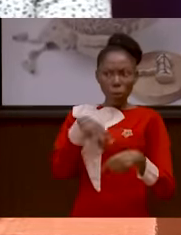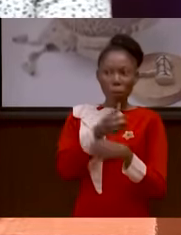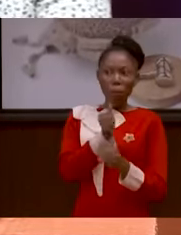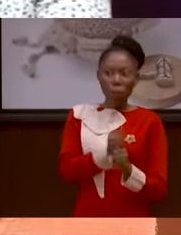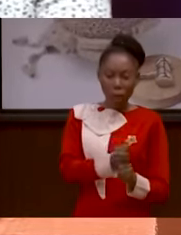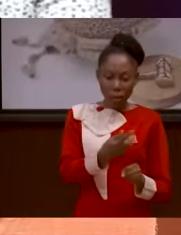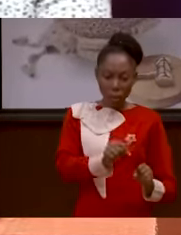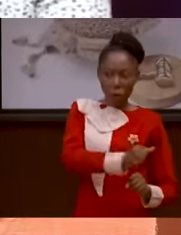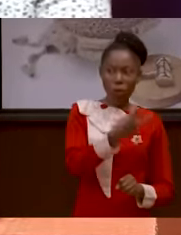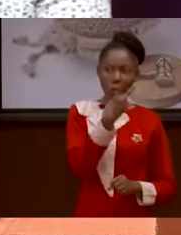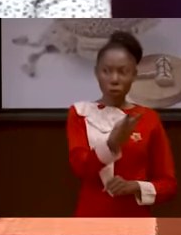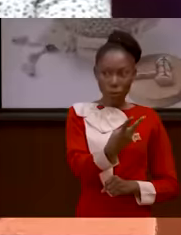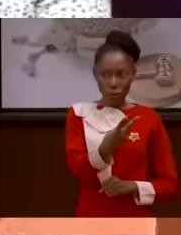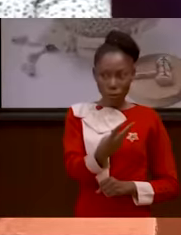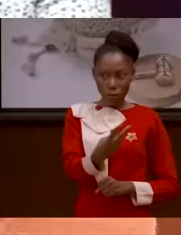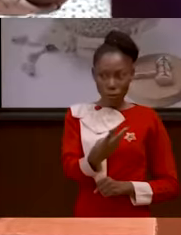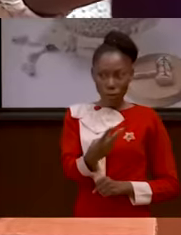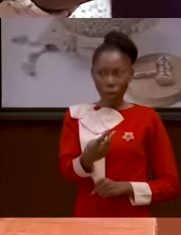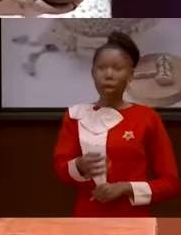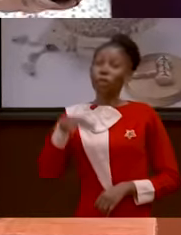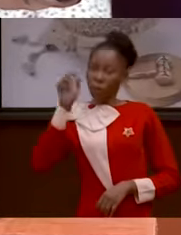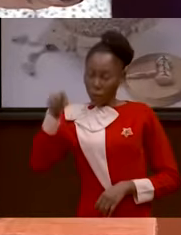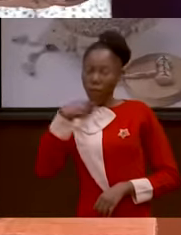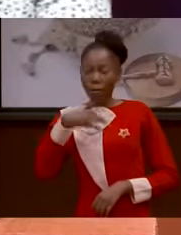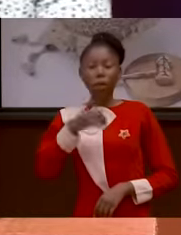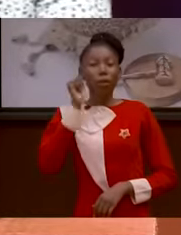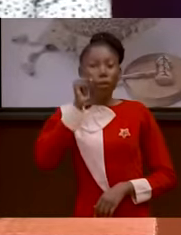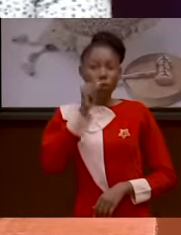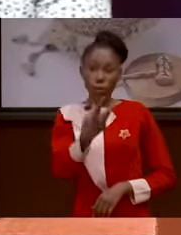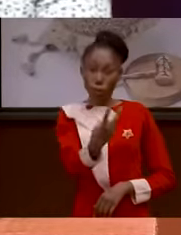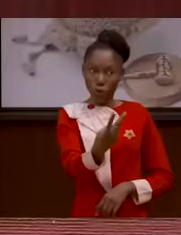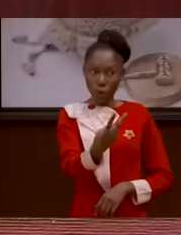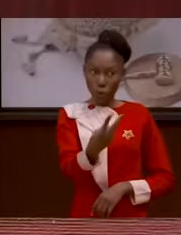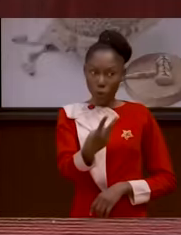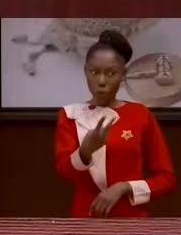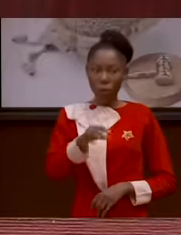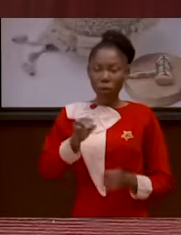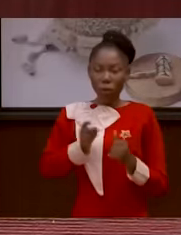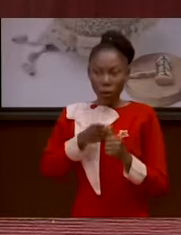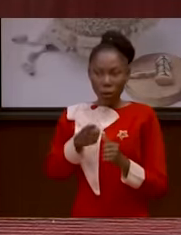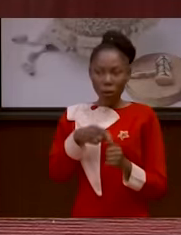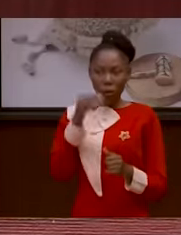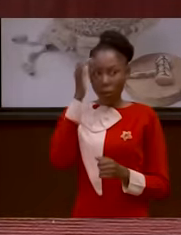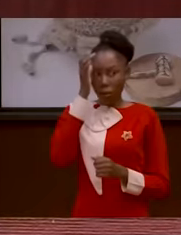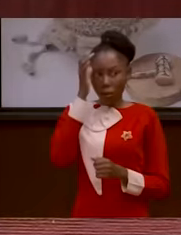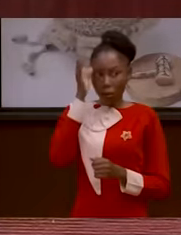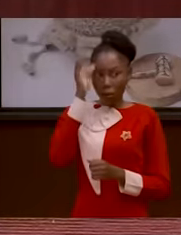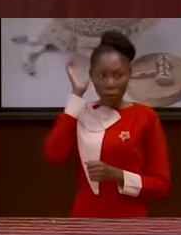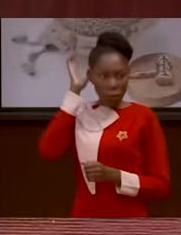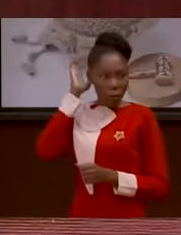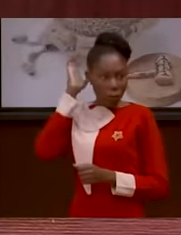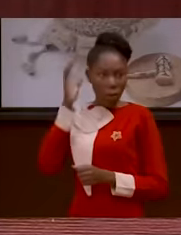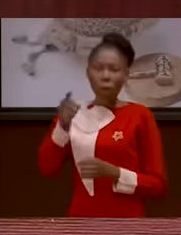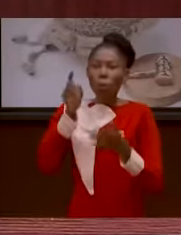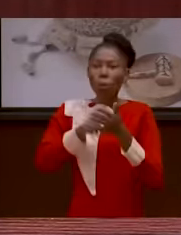brother. They wish to go and see him. He collected the phone. I'm not talking about me. All your concern is